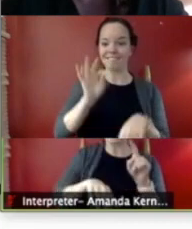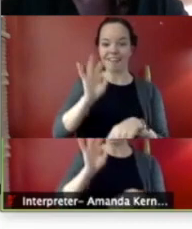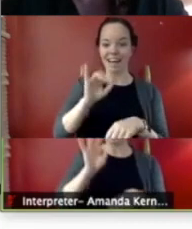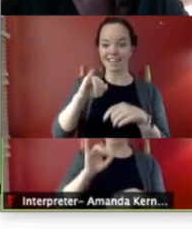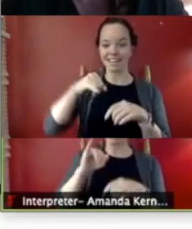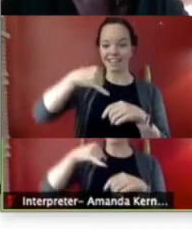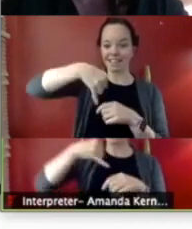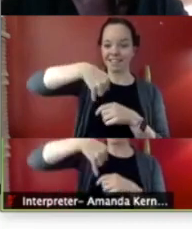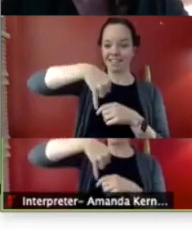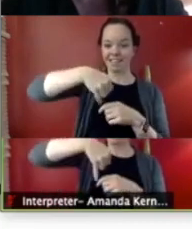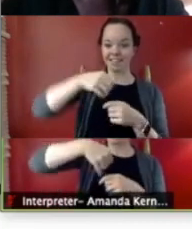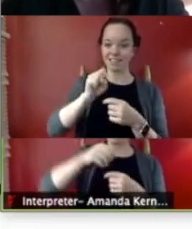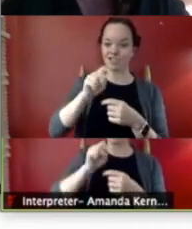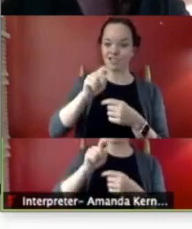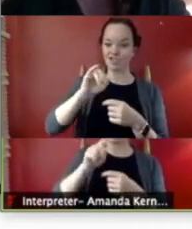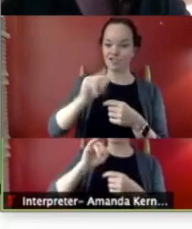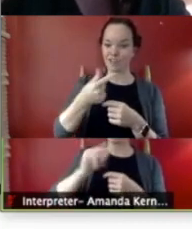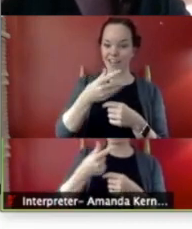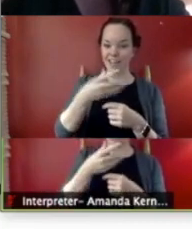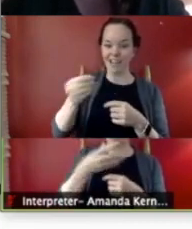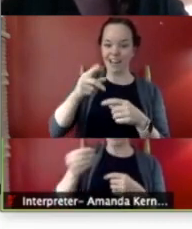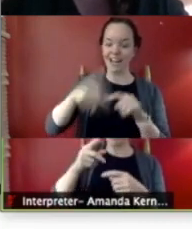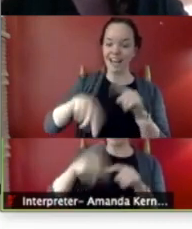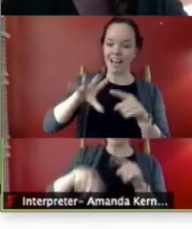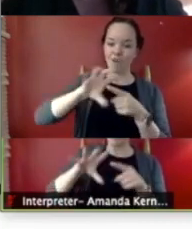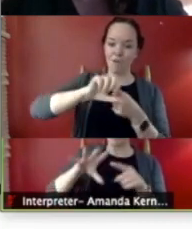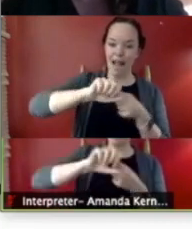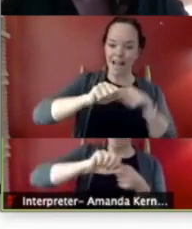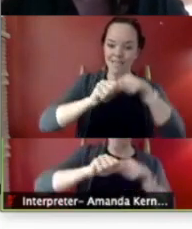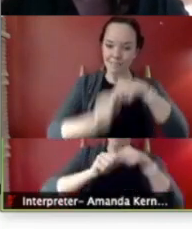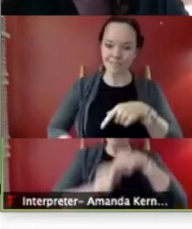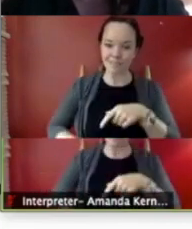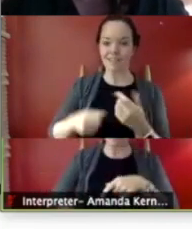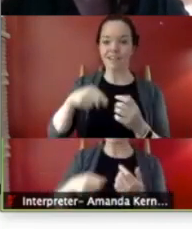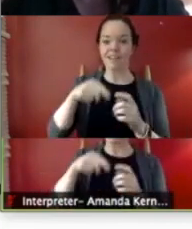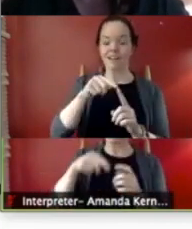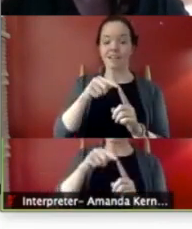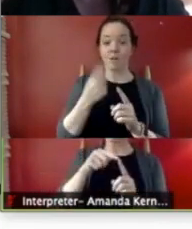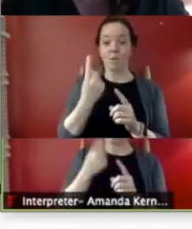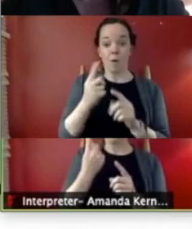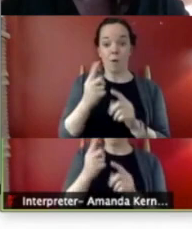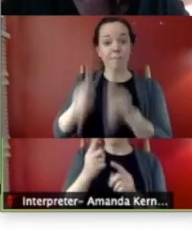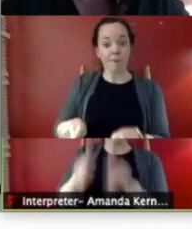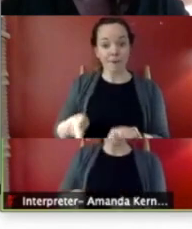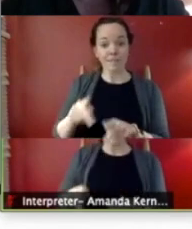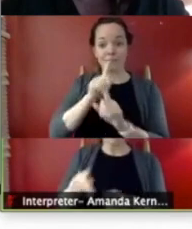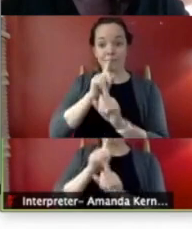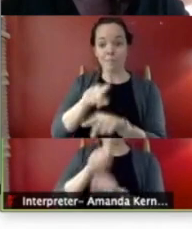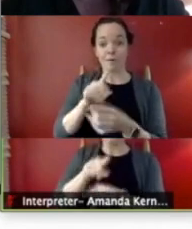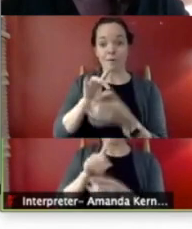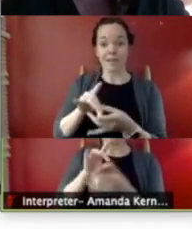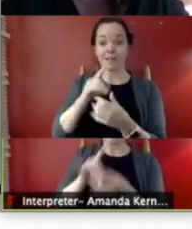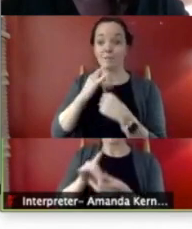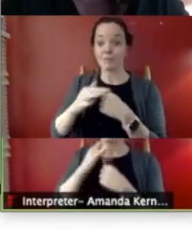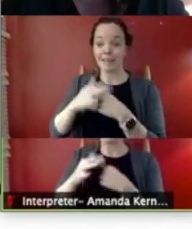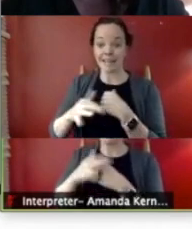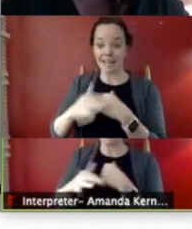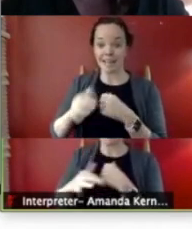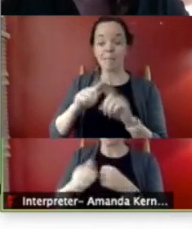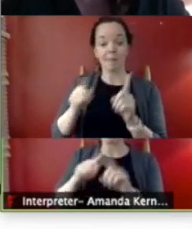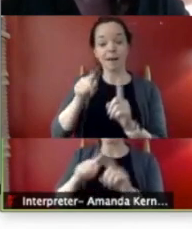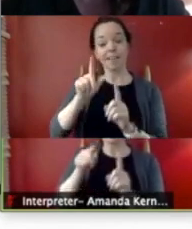came across one person who reported stopping the removal because of bleeding, although she later posted that she successfully removed it herself